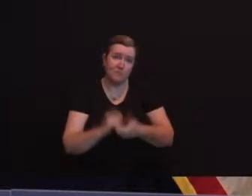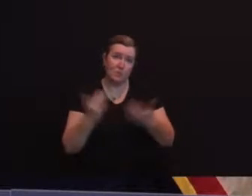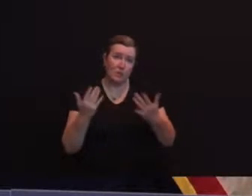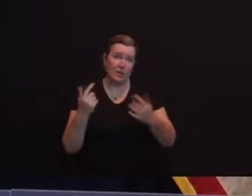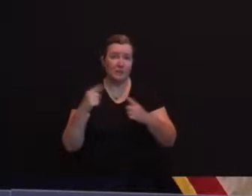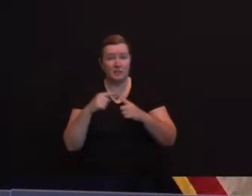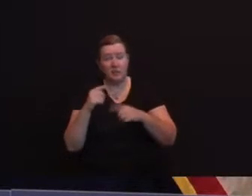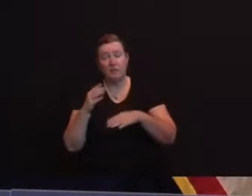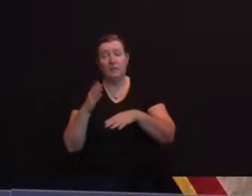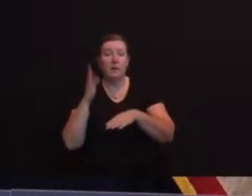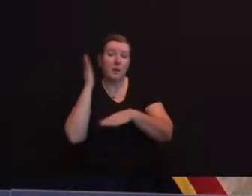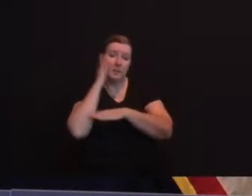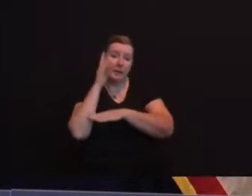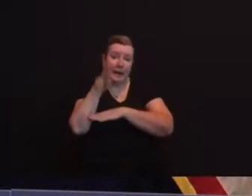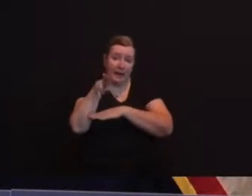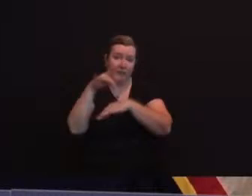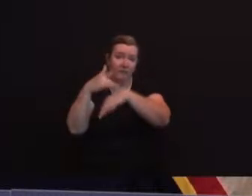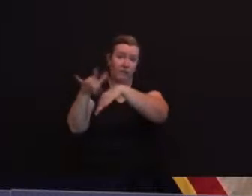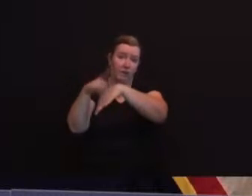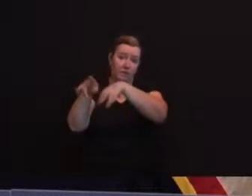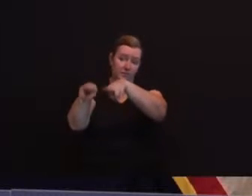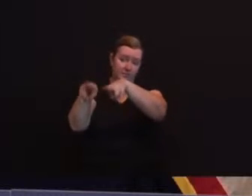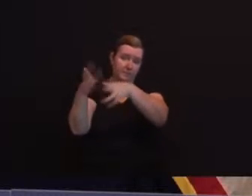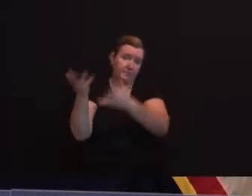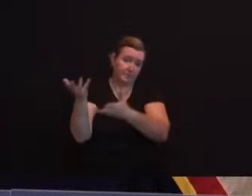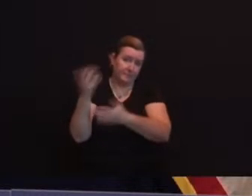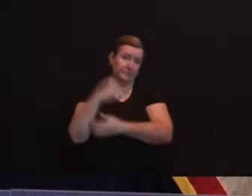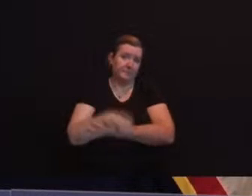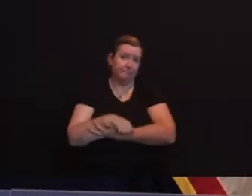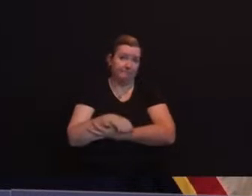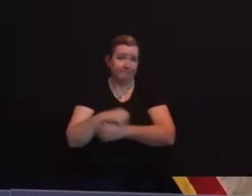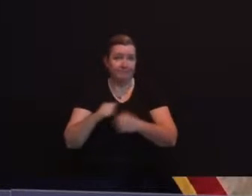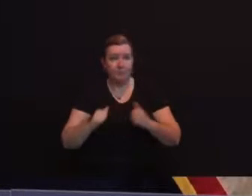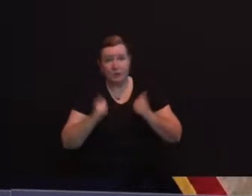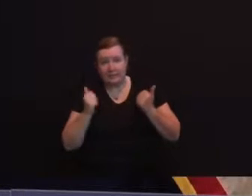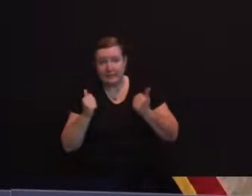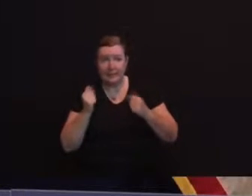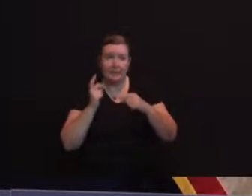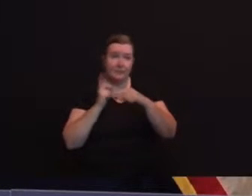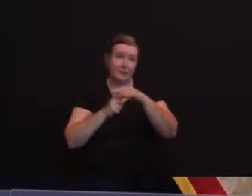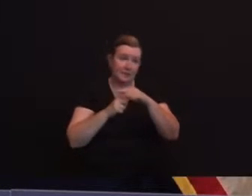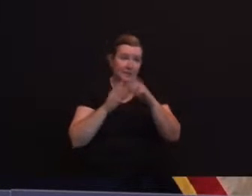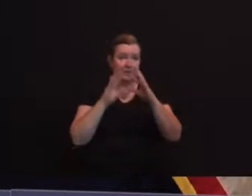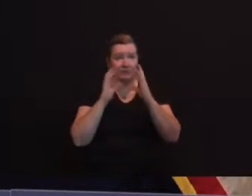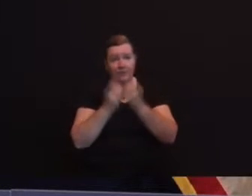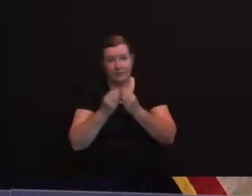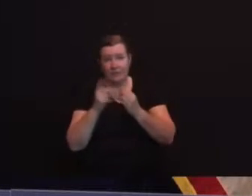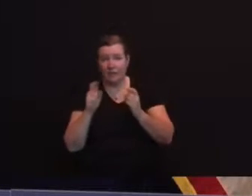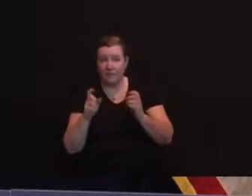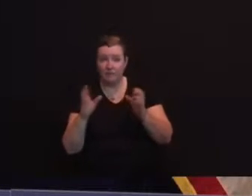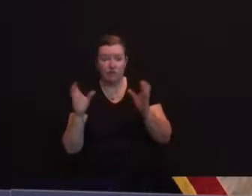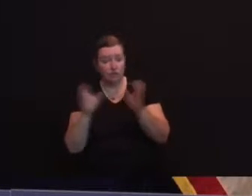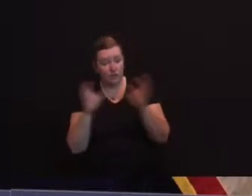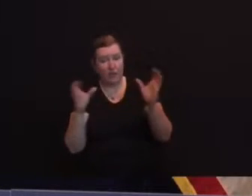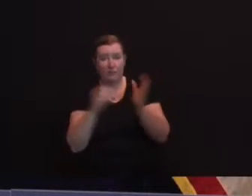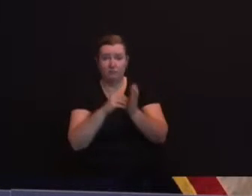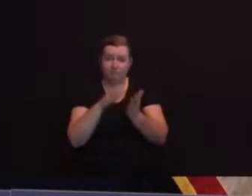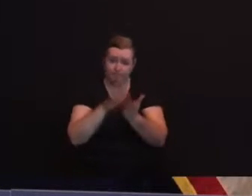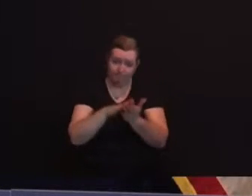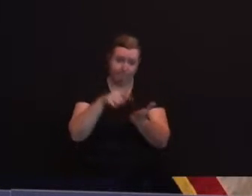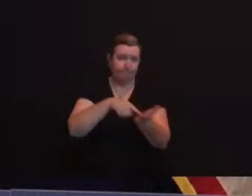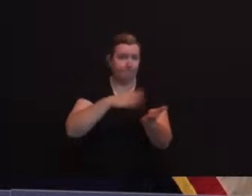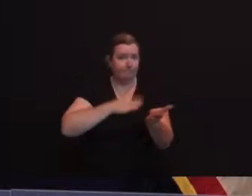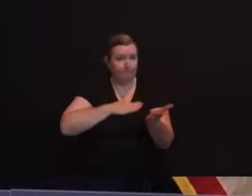families must certify that they are aware of the dangers of exposure to COVID-19. They